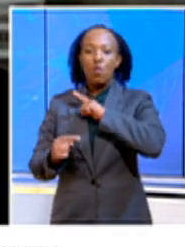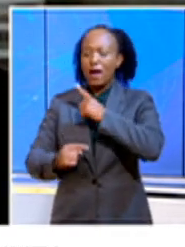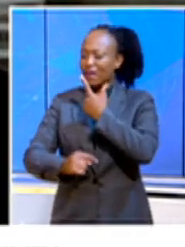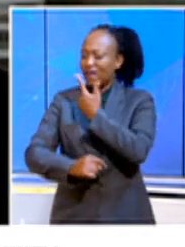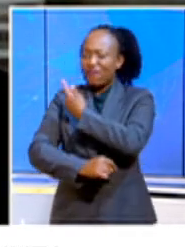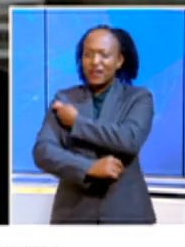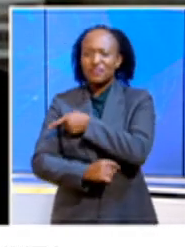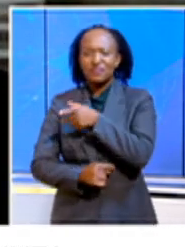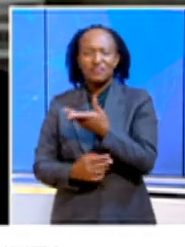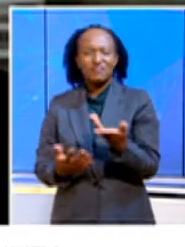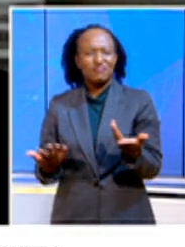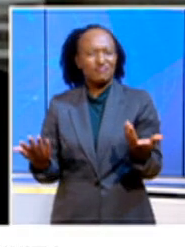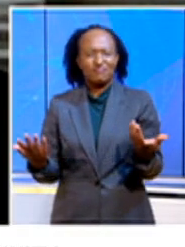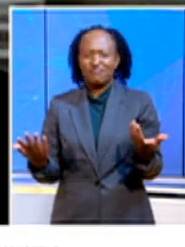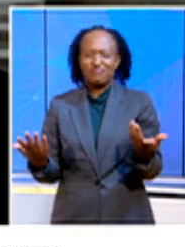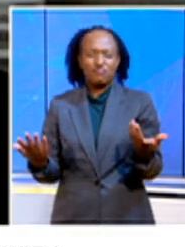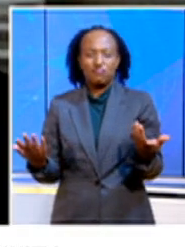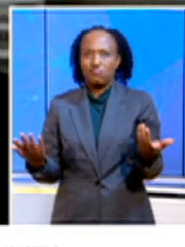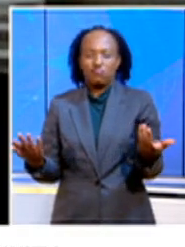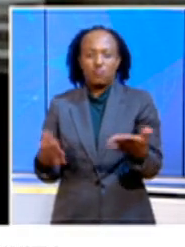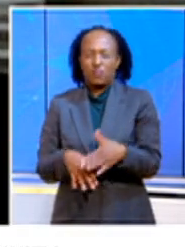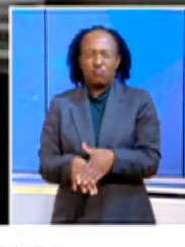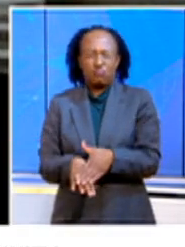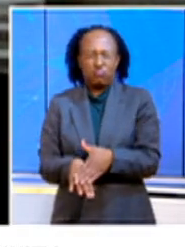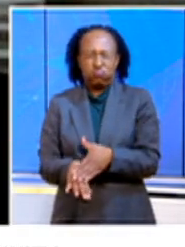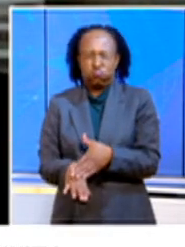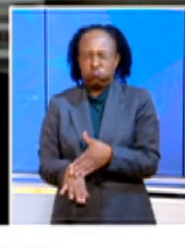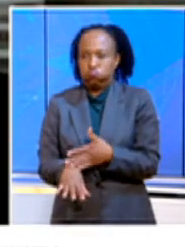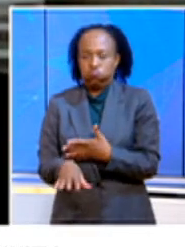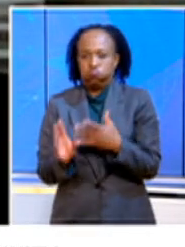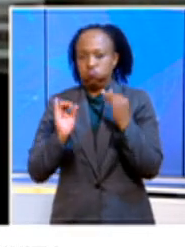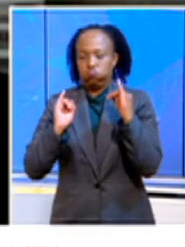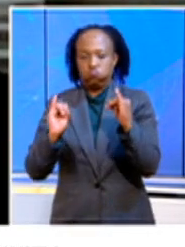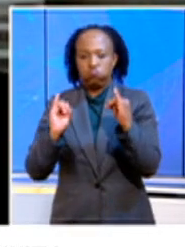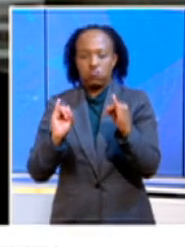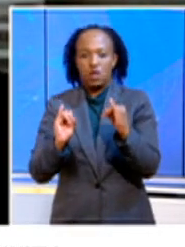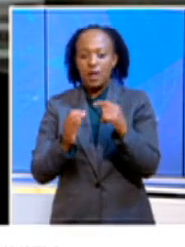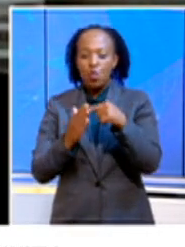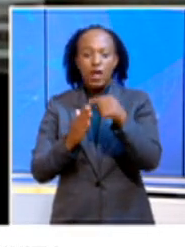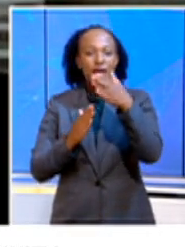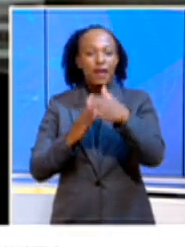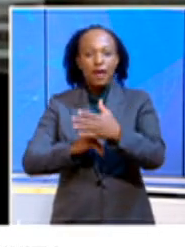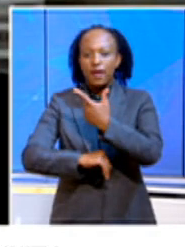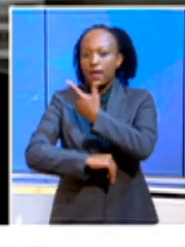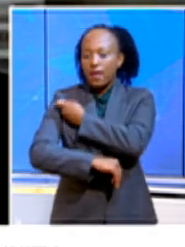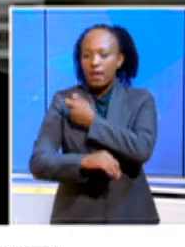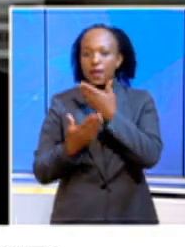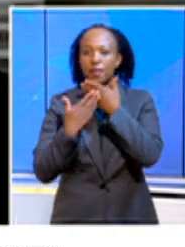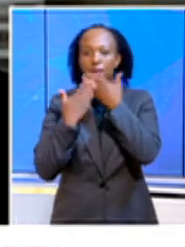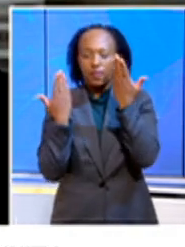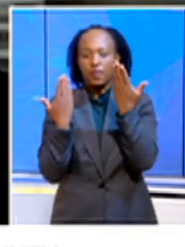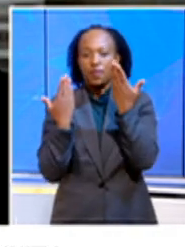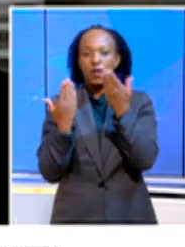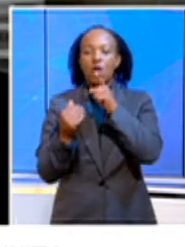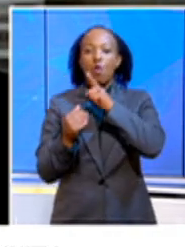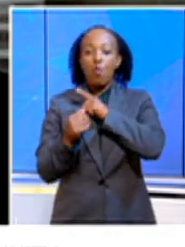has been at a ridiculous pace. I mean, we don't even vaccinate on weekends, whereas when you're living through